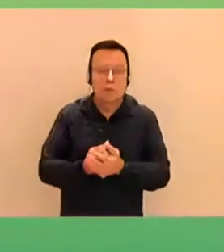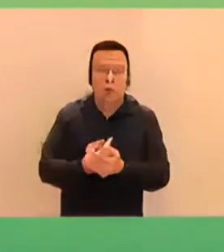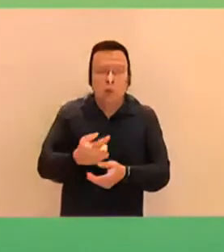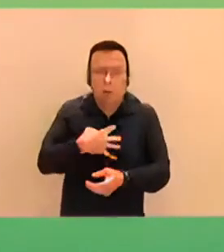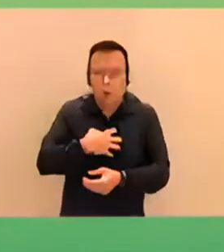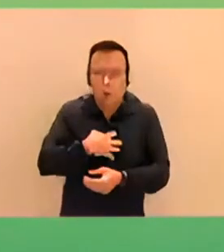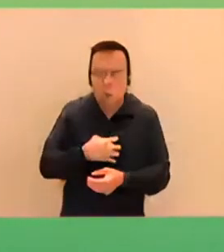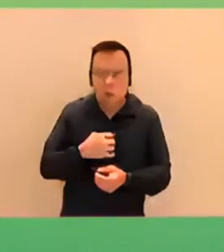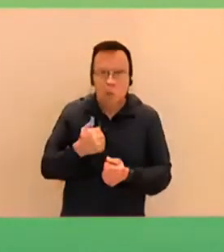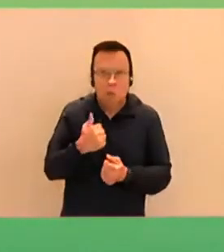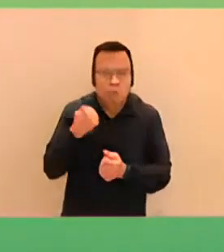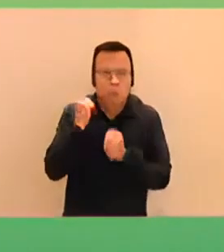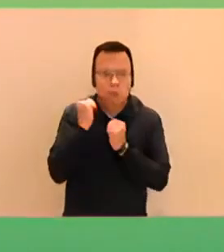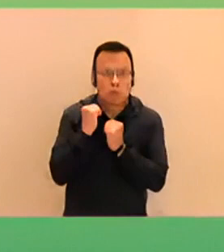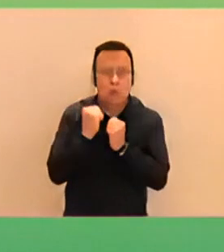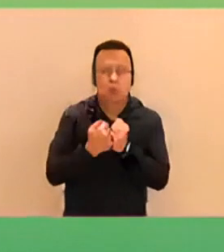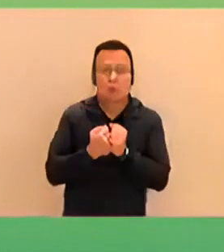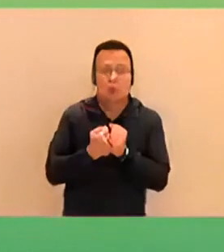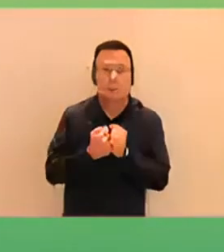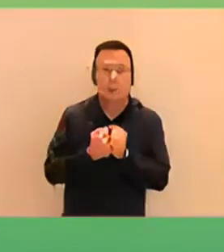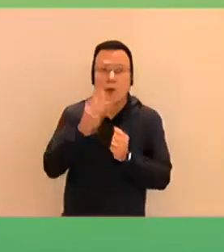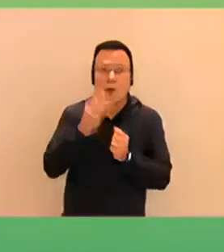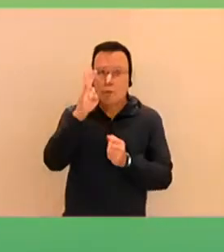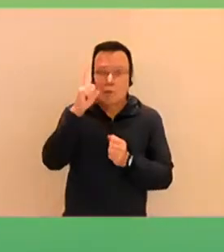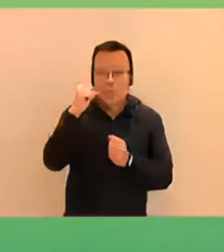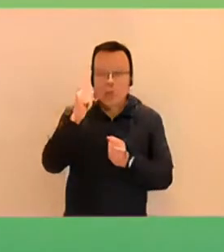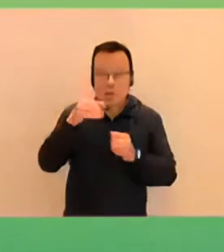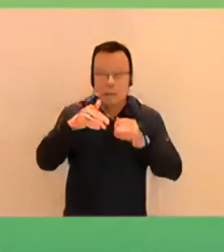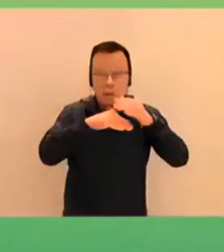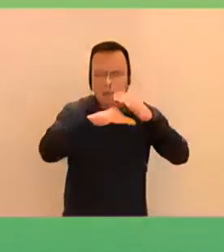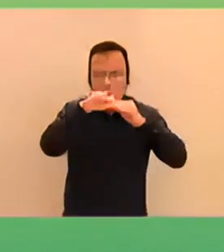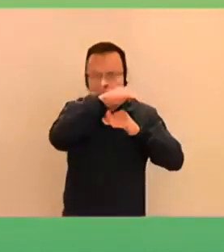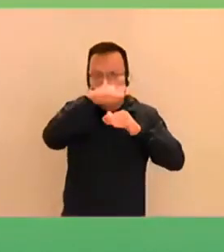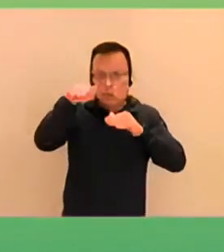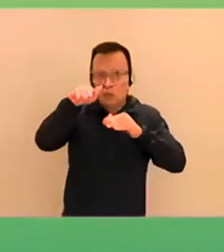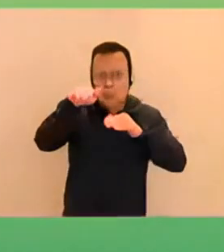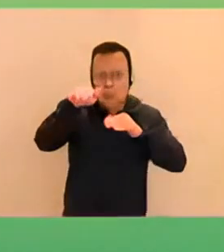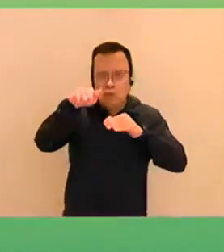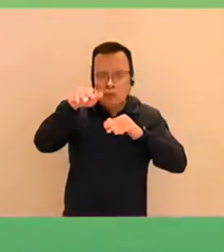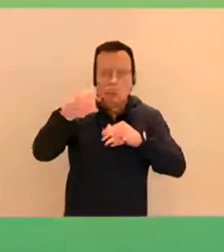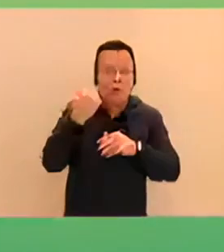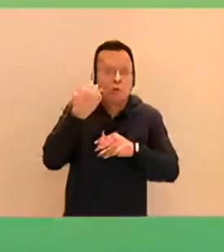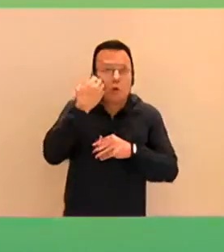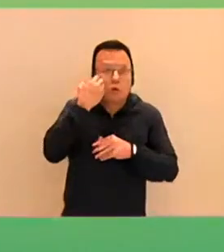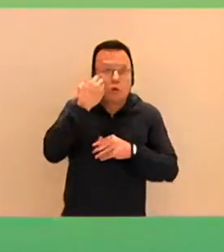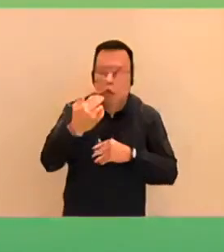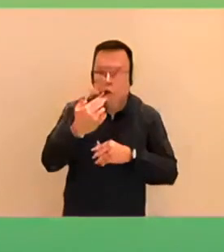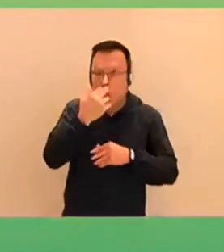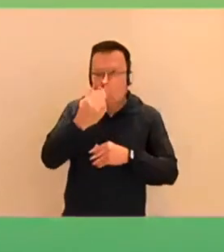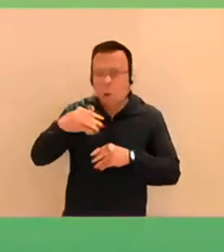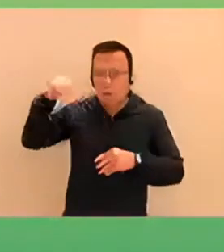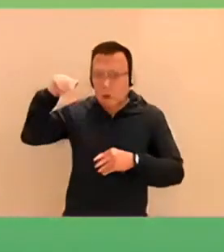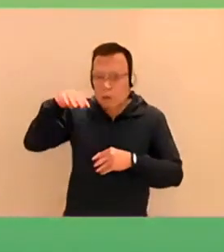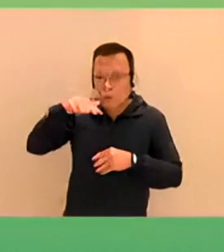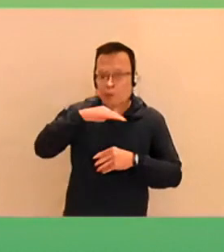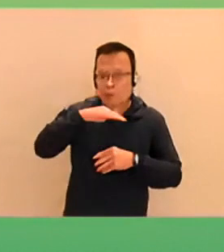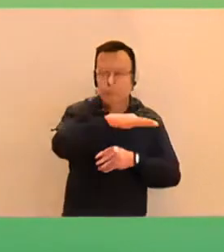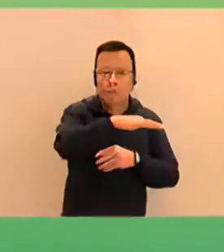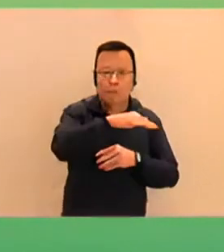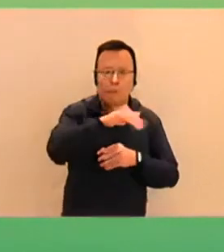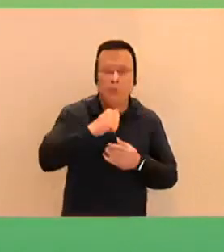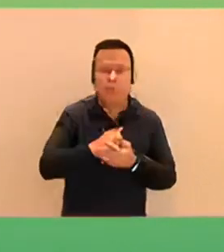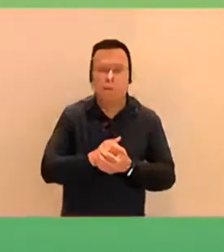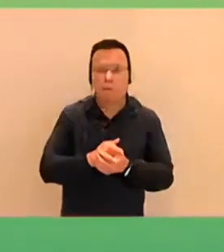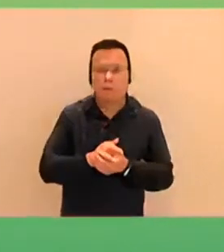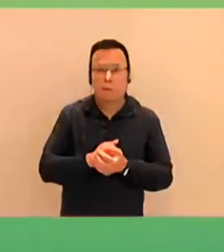B1 because a lot of cold air infiltration. And they say, okay, we can